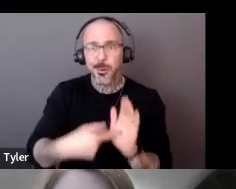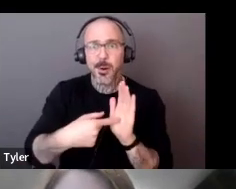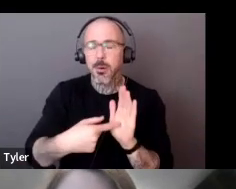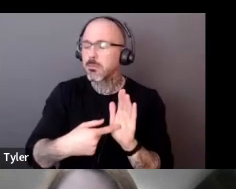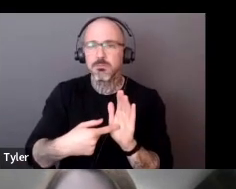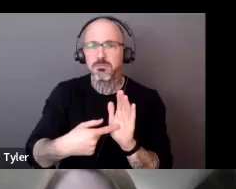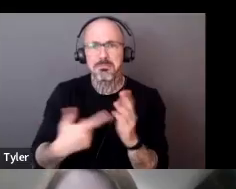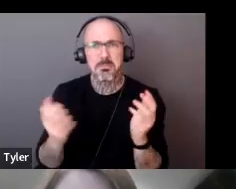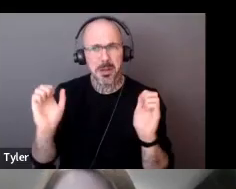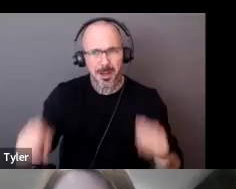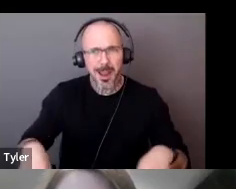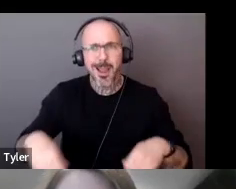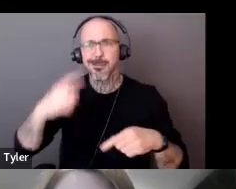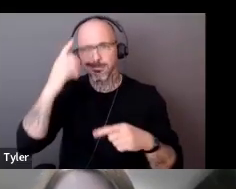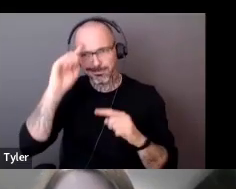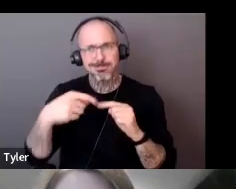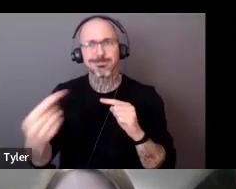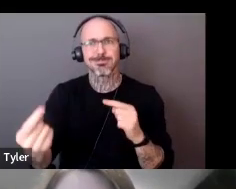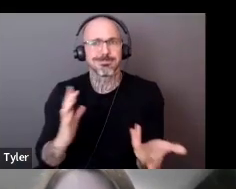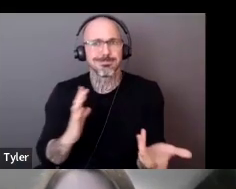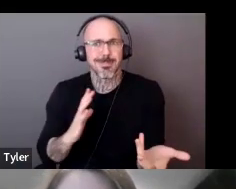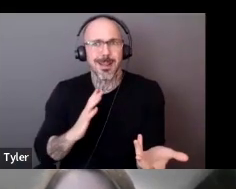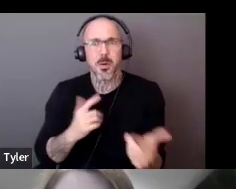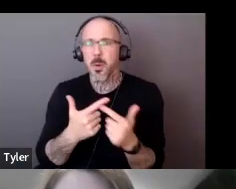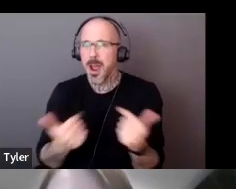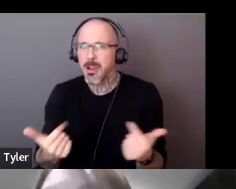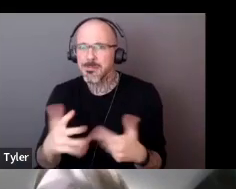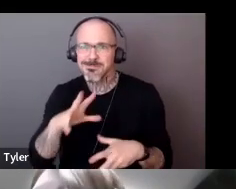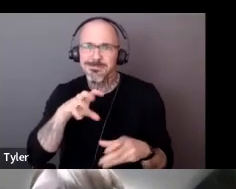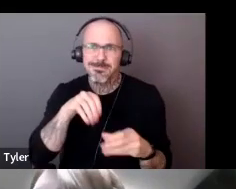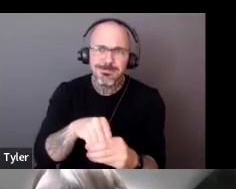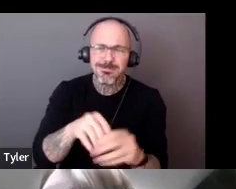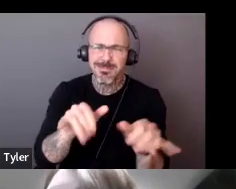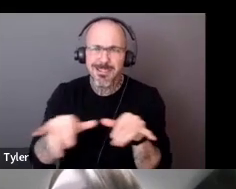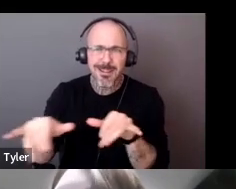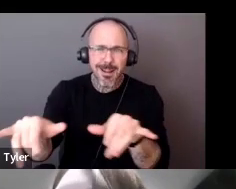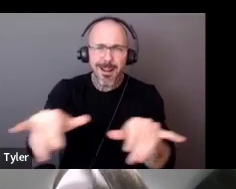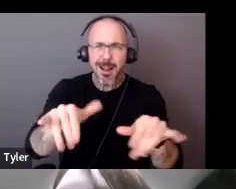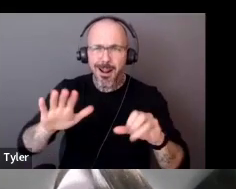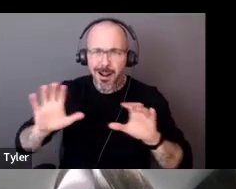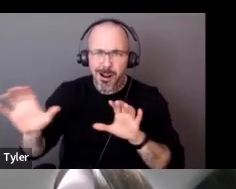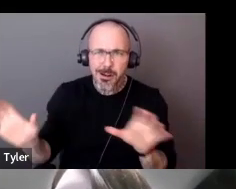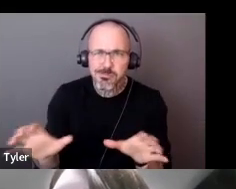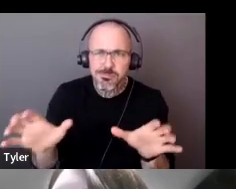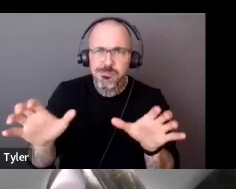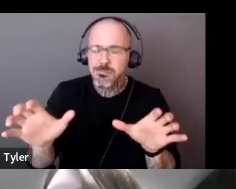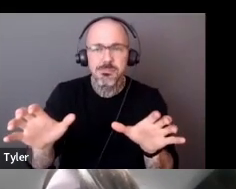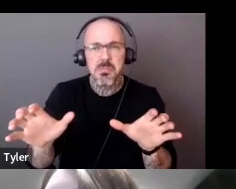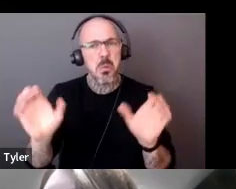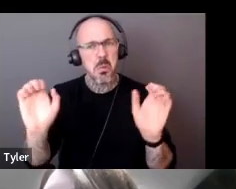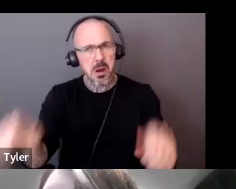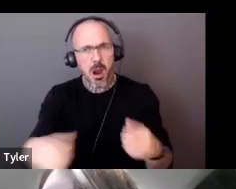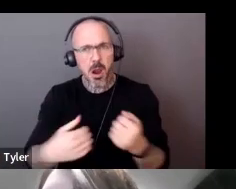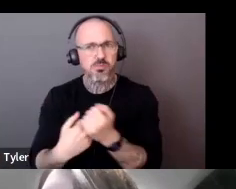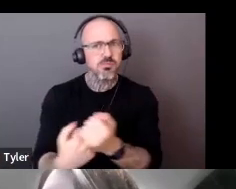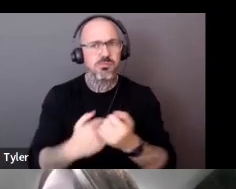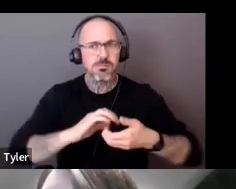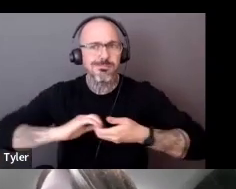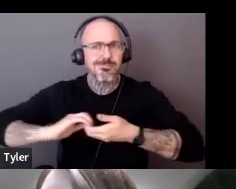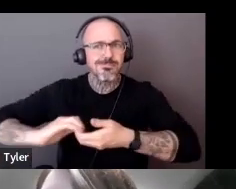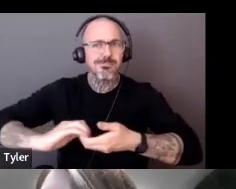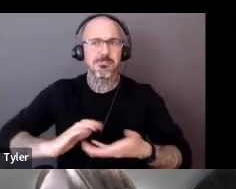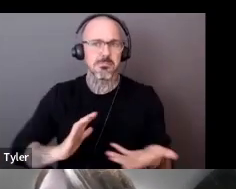work on everything. I mean, hopefully we are aligned with the general principle